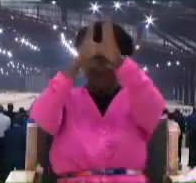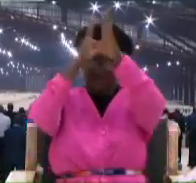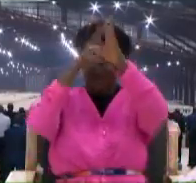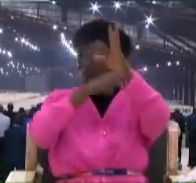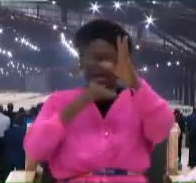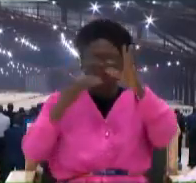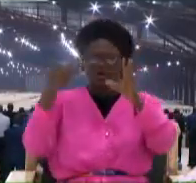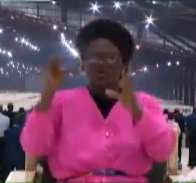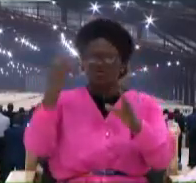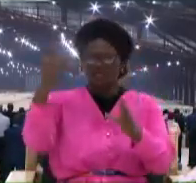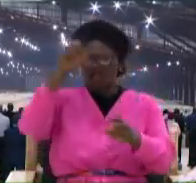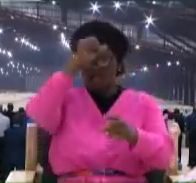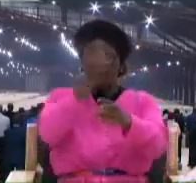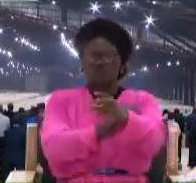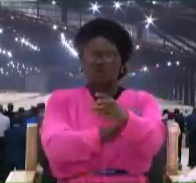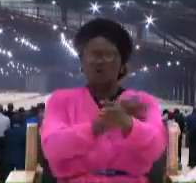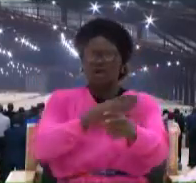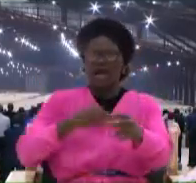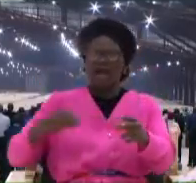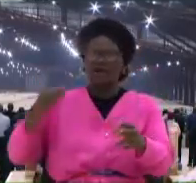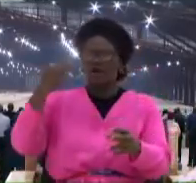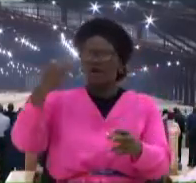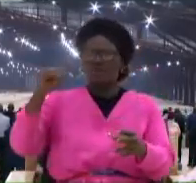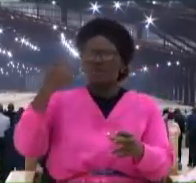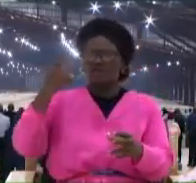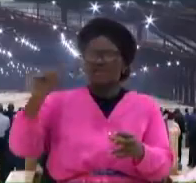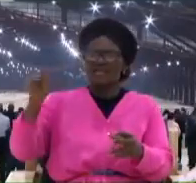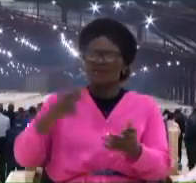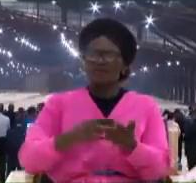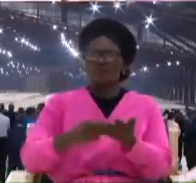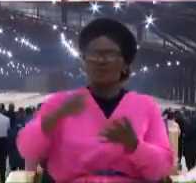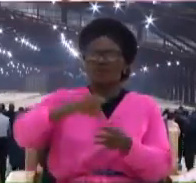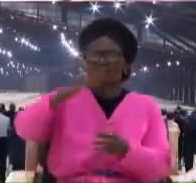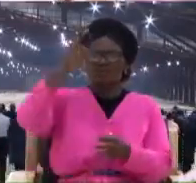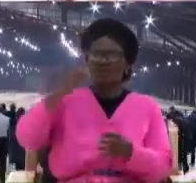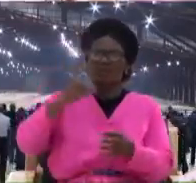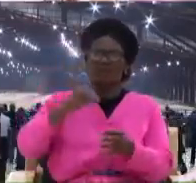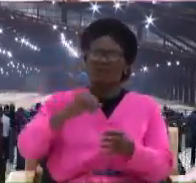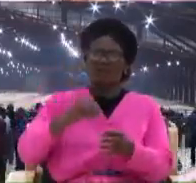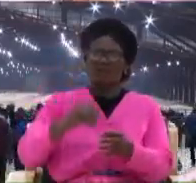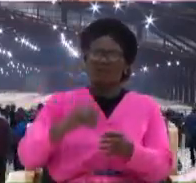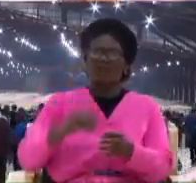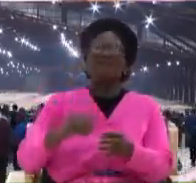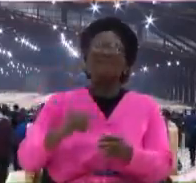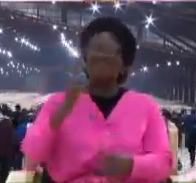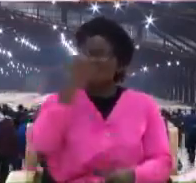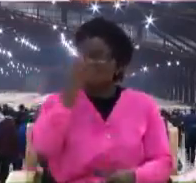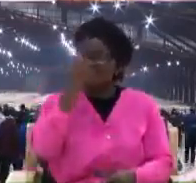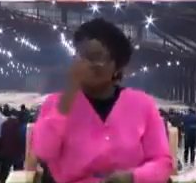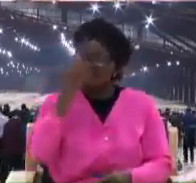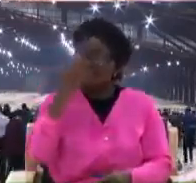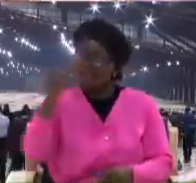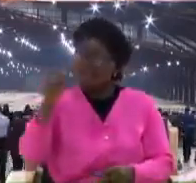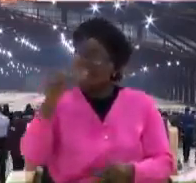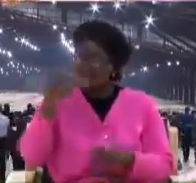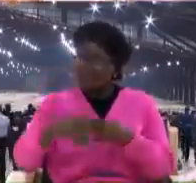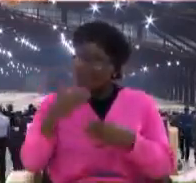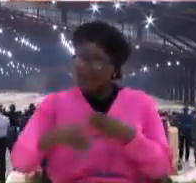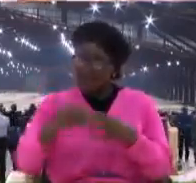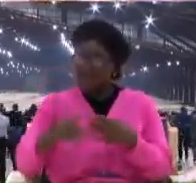Son, and of the Holy Spirit. So you take the bread and pray. Anything that will not allow me to